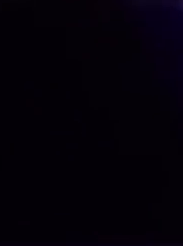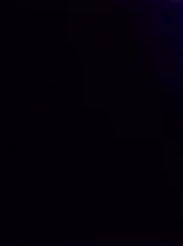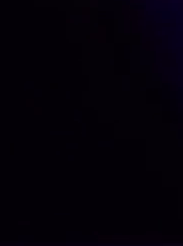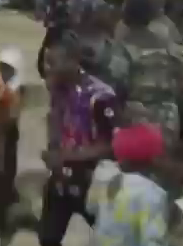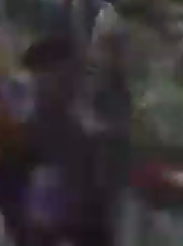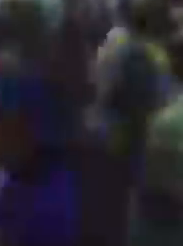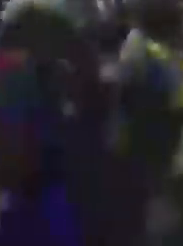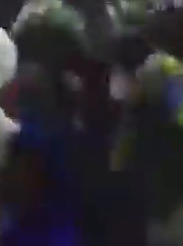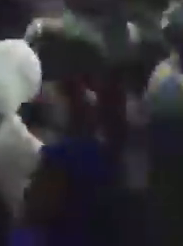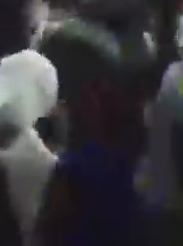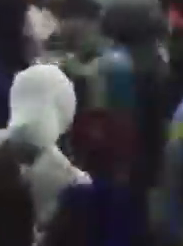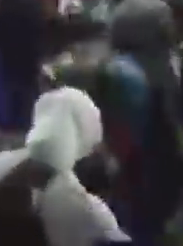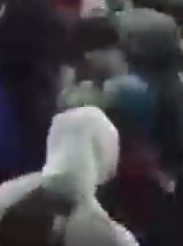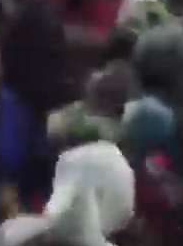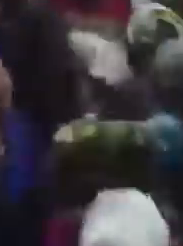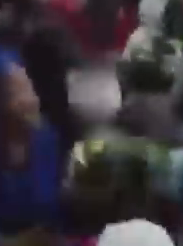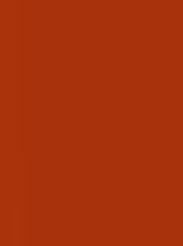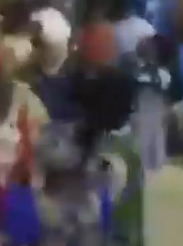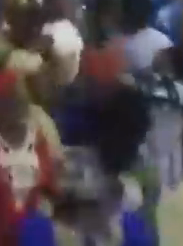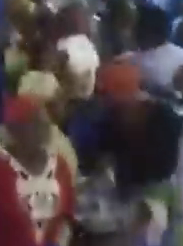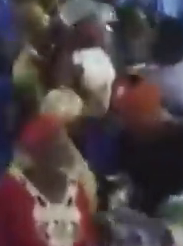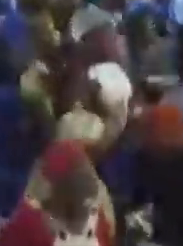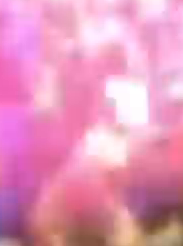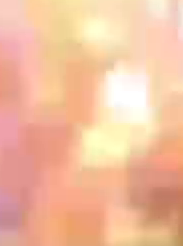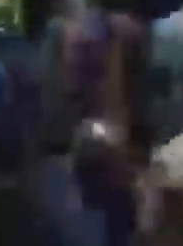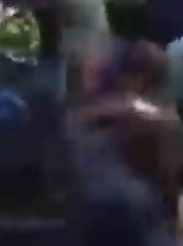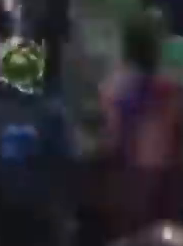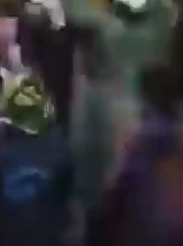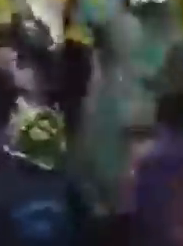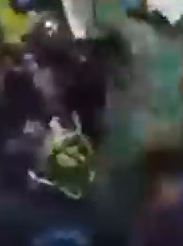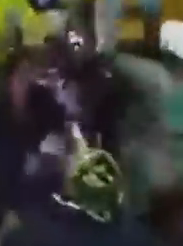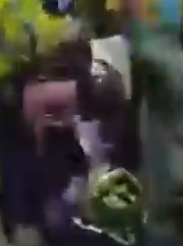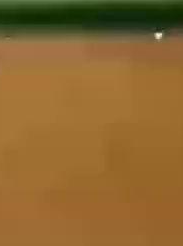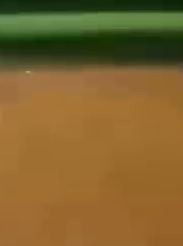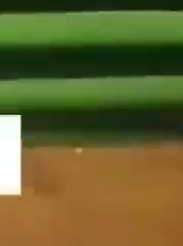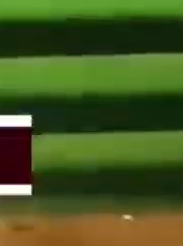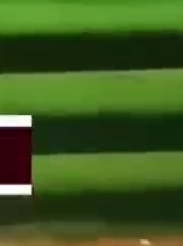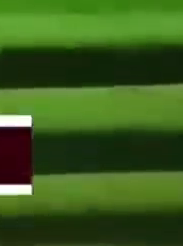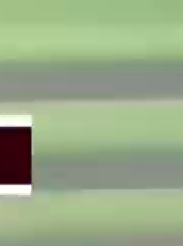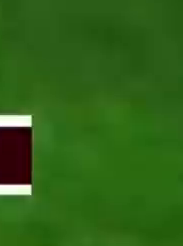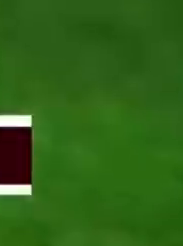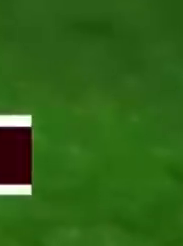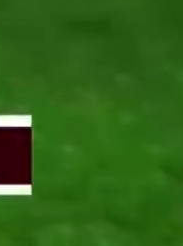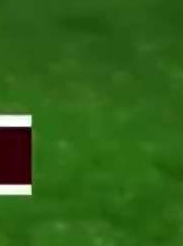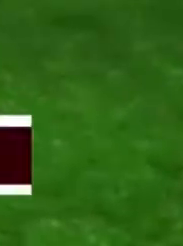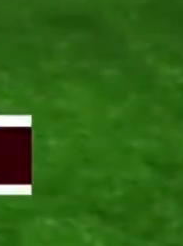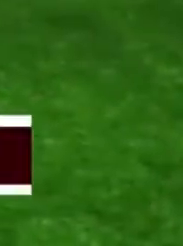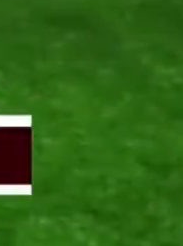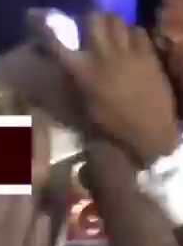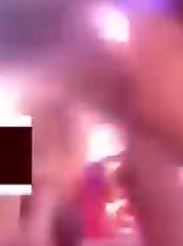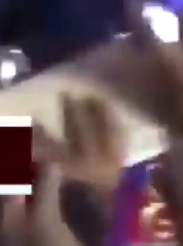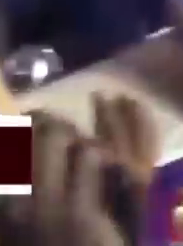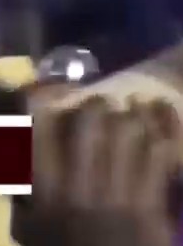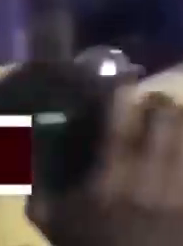Caton Kuro. All of my damn man, right, Babe. You will show no one I had to let your one out. This eminence apostle don't do it.